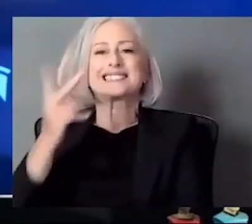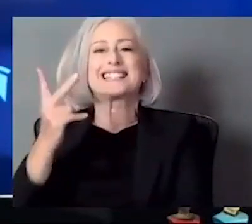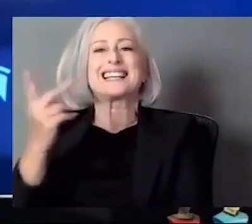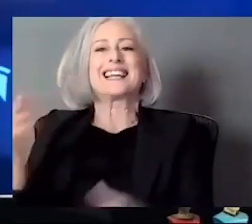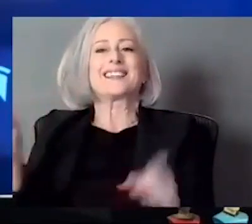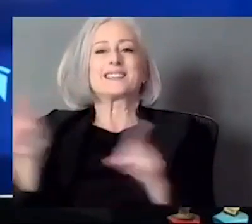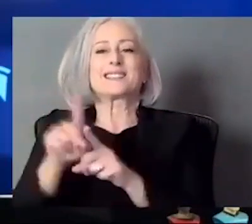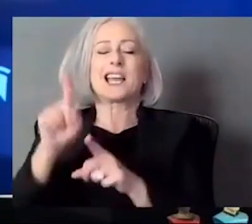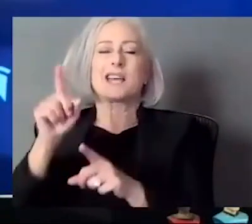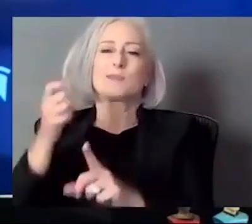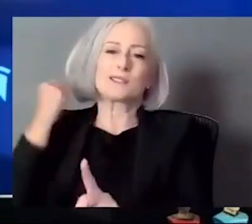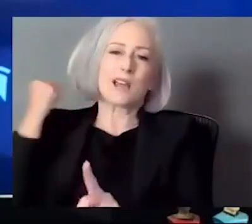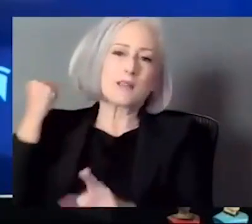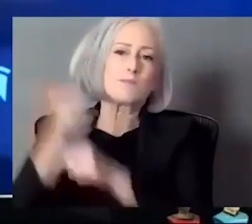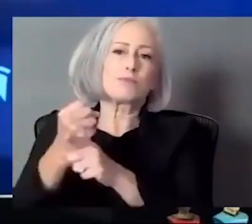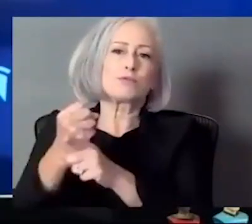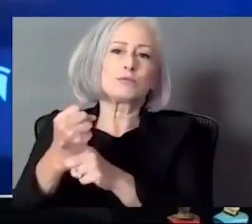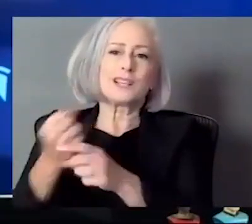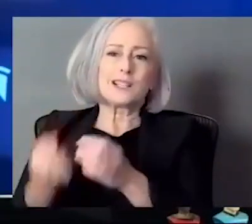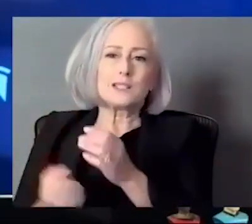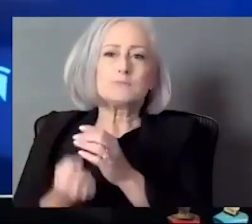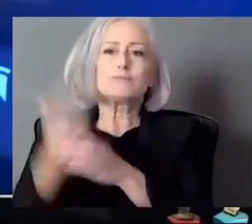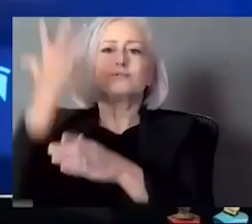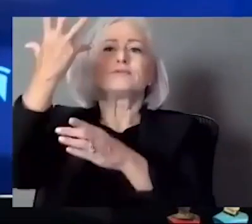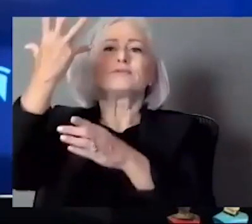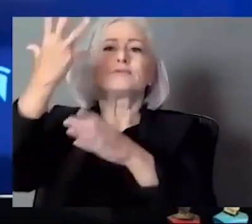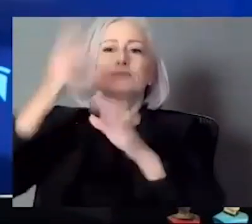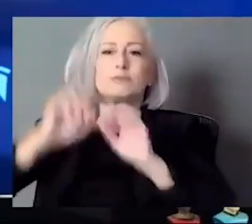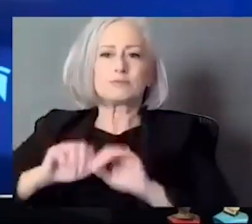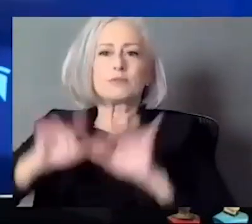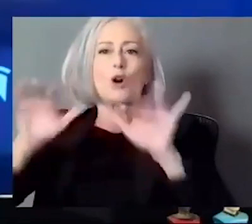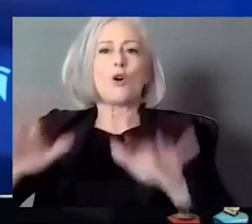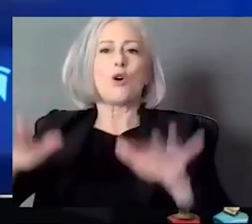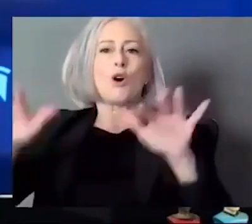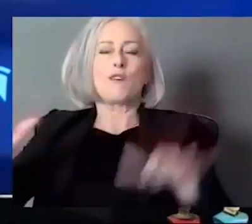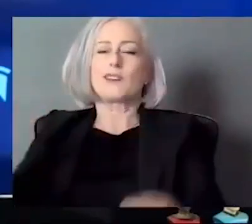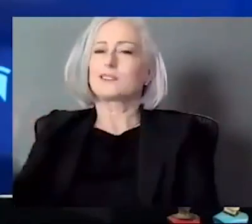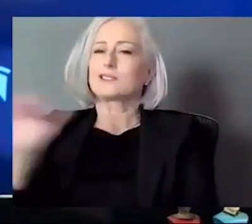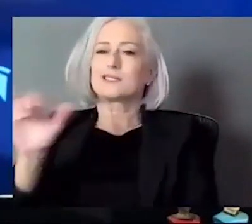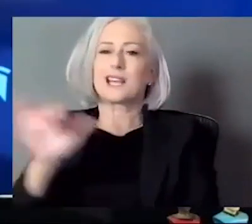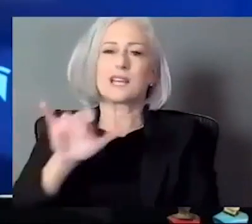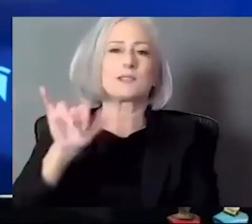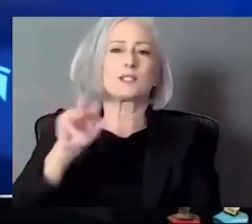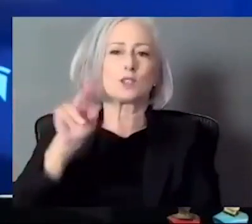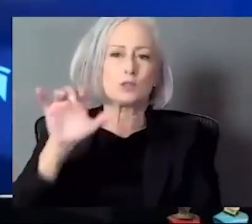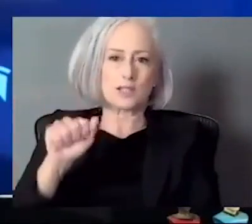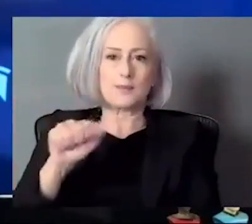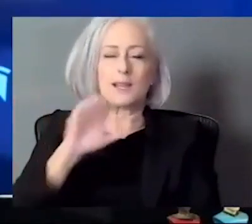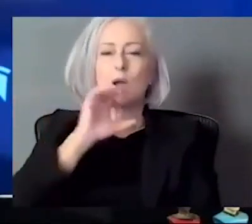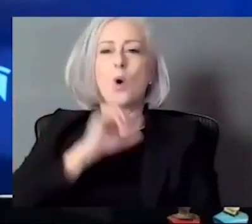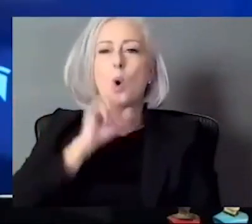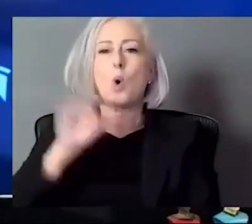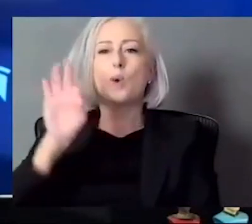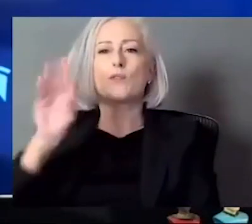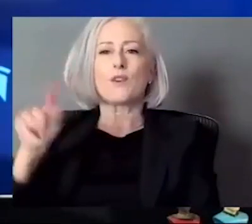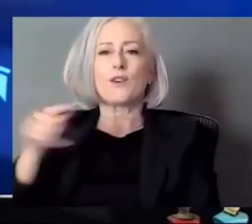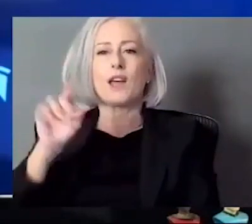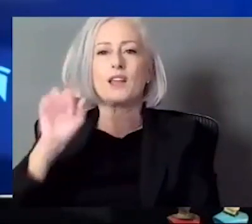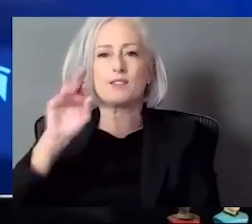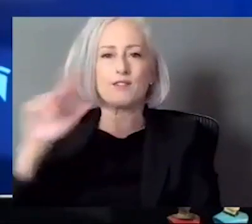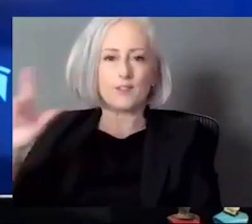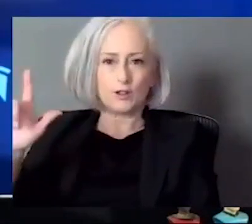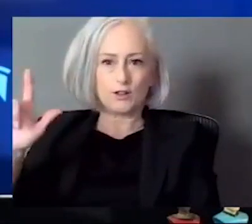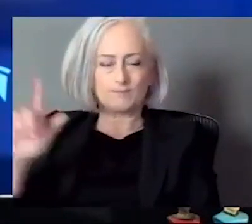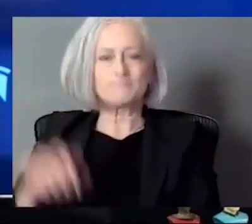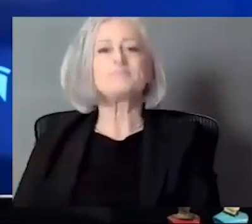going to happen, and it's going to happen the more these people get back together. You know, there was another article that popped out yesterday about